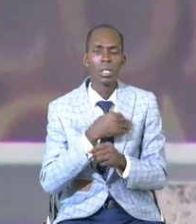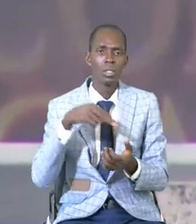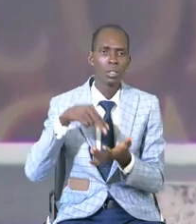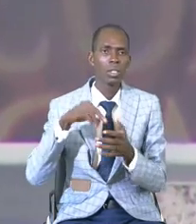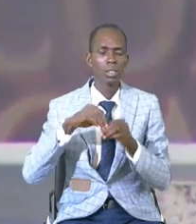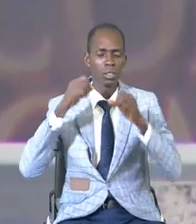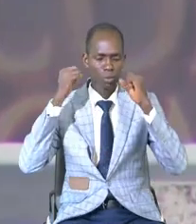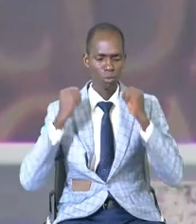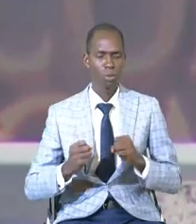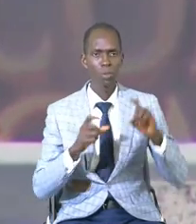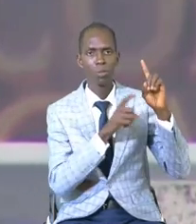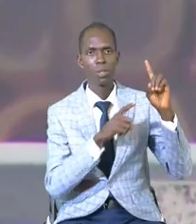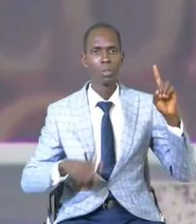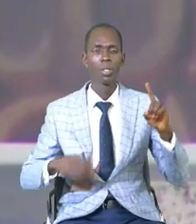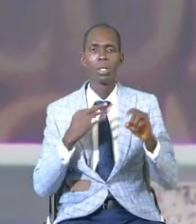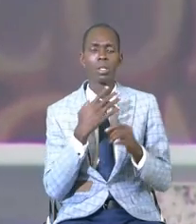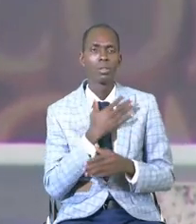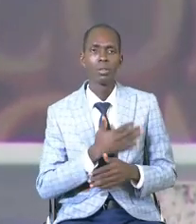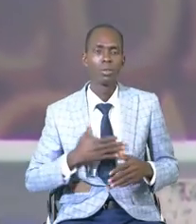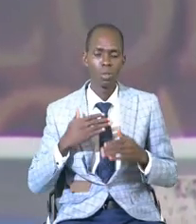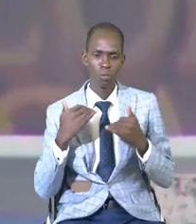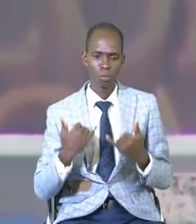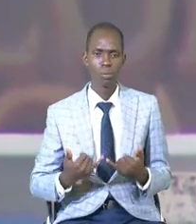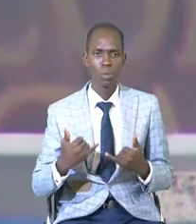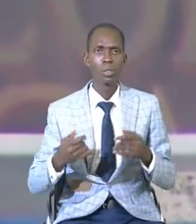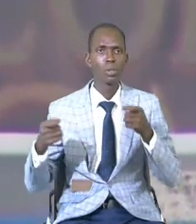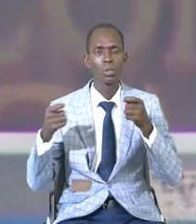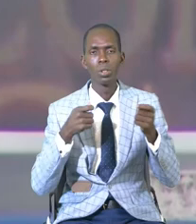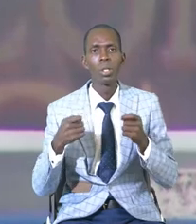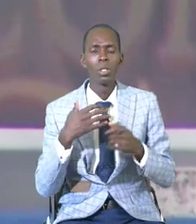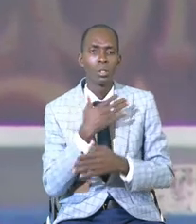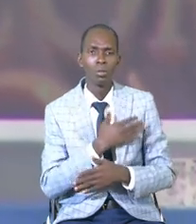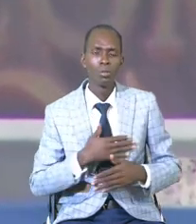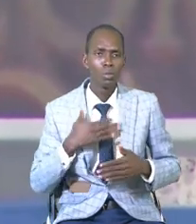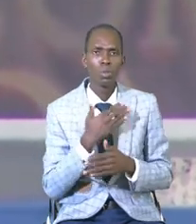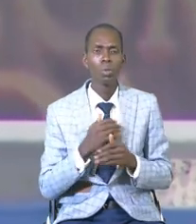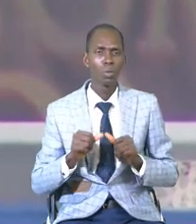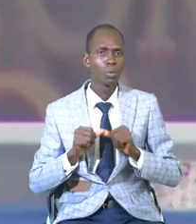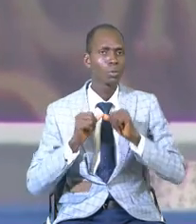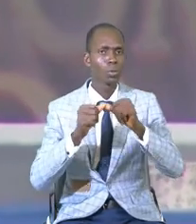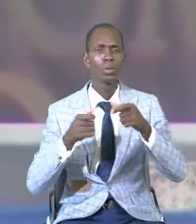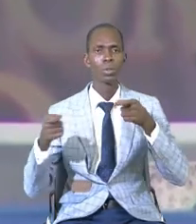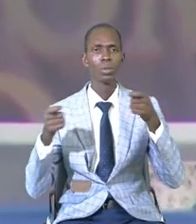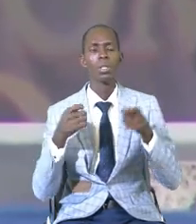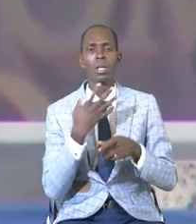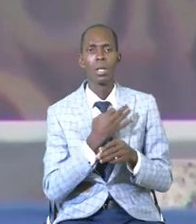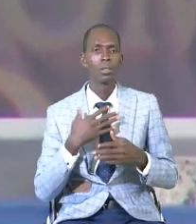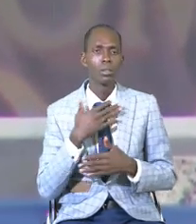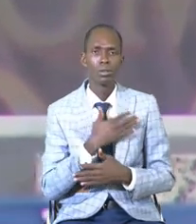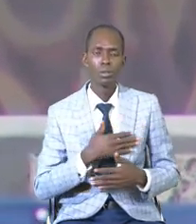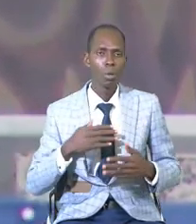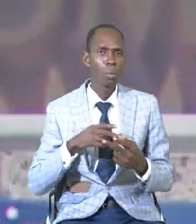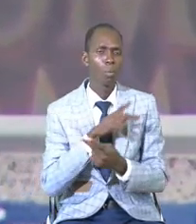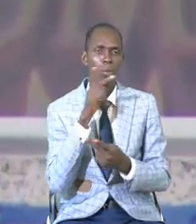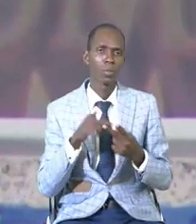and enjoy present dominion and enjoy perpetual dominion and enjoy perfect